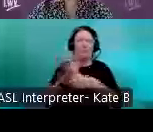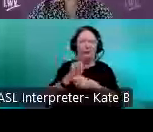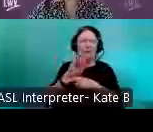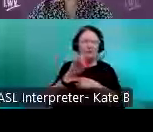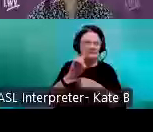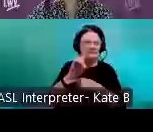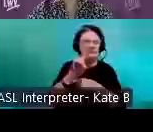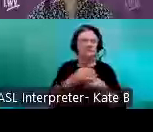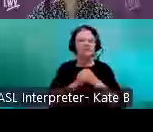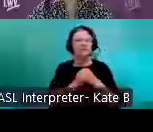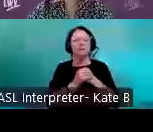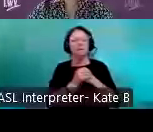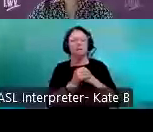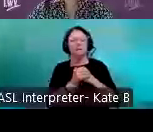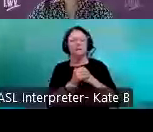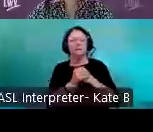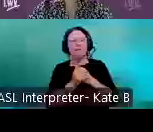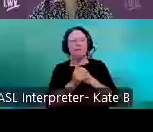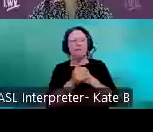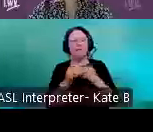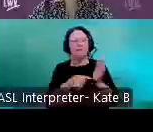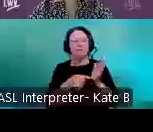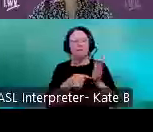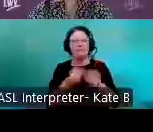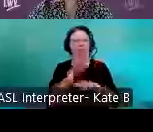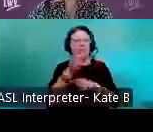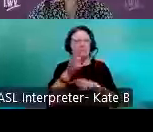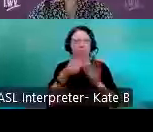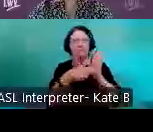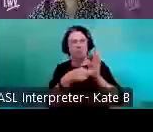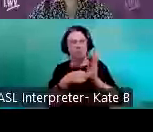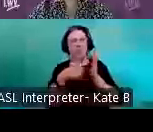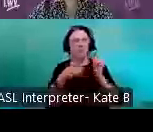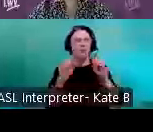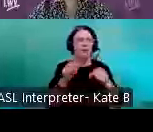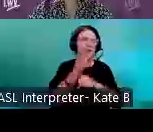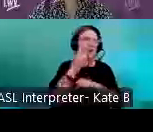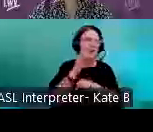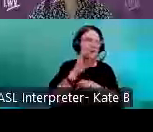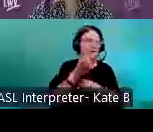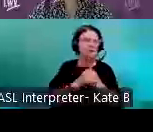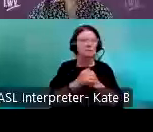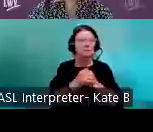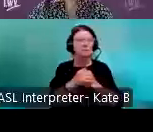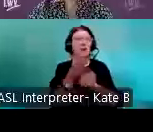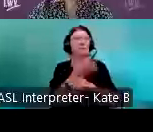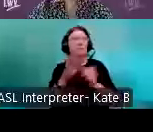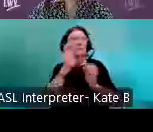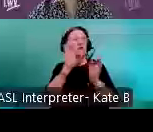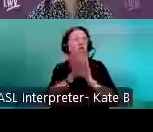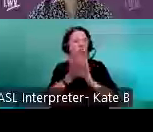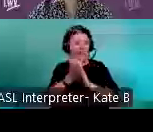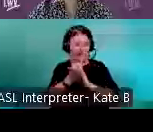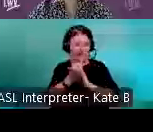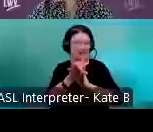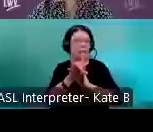issue. Bring it to the ballot, lets you know what you can bring. You can get a free photo ID for voting